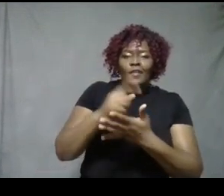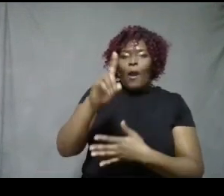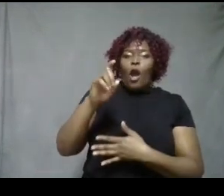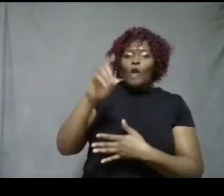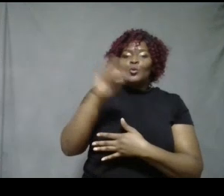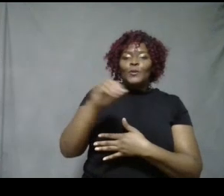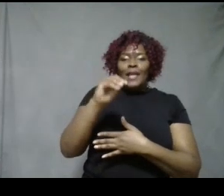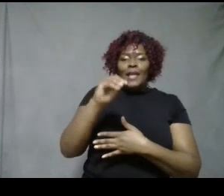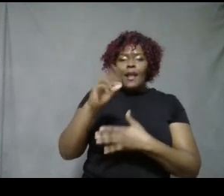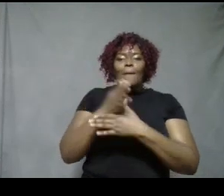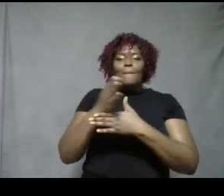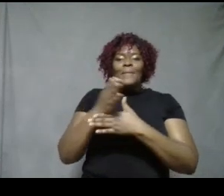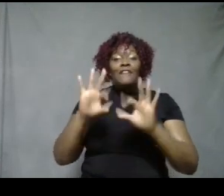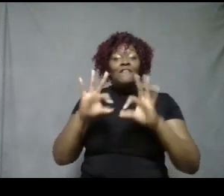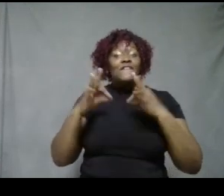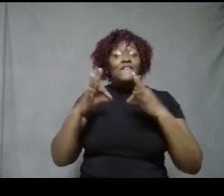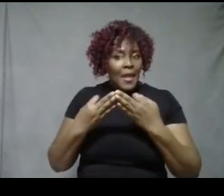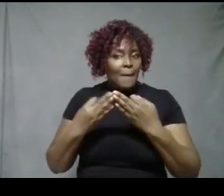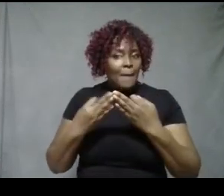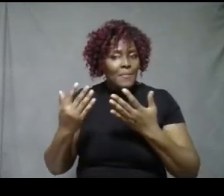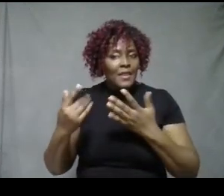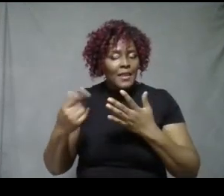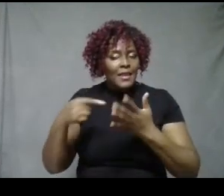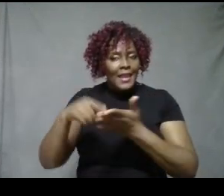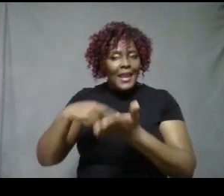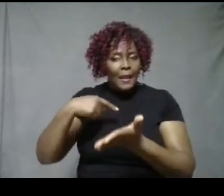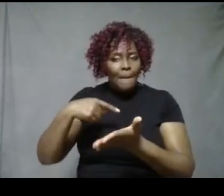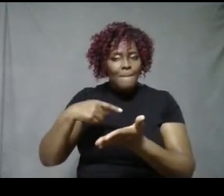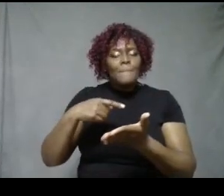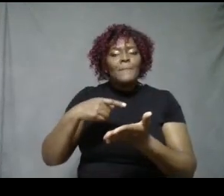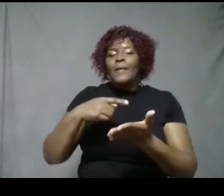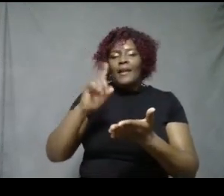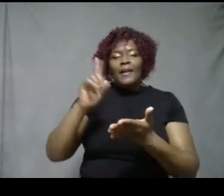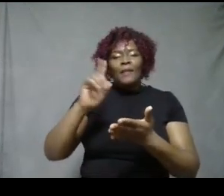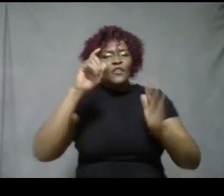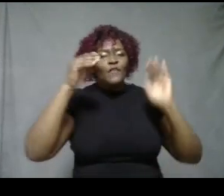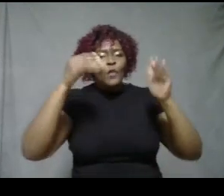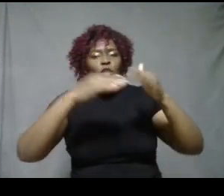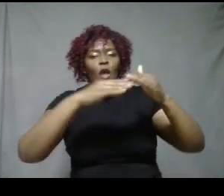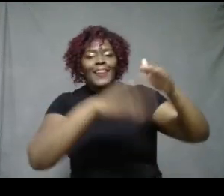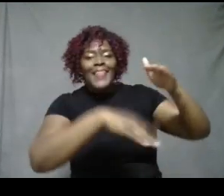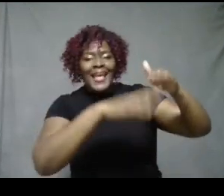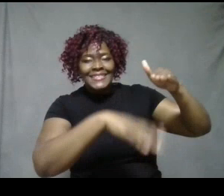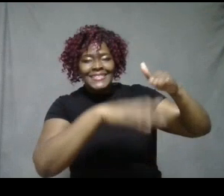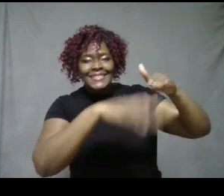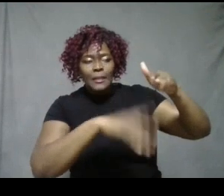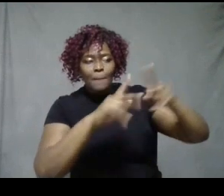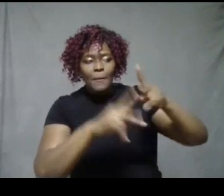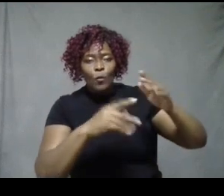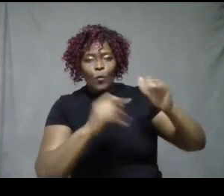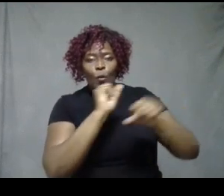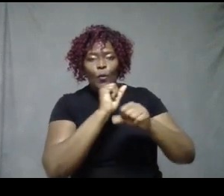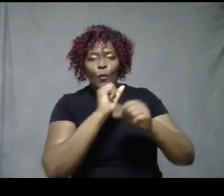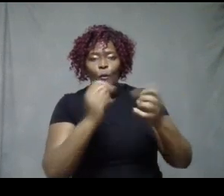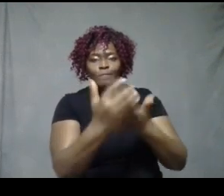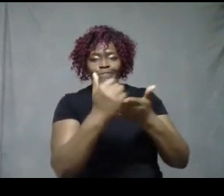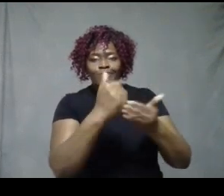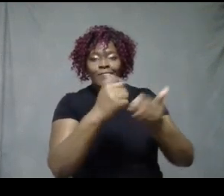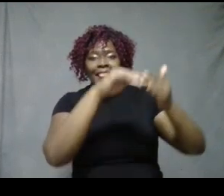income or more, and it should be less. We need to provide housing for those who make less, not